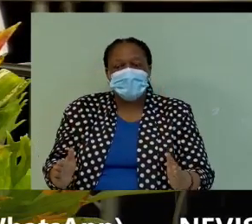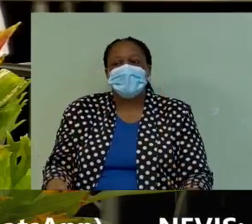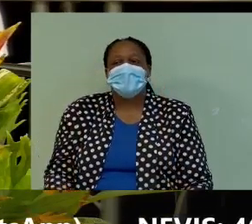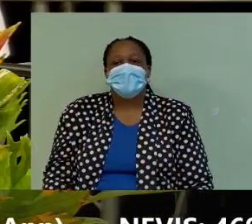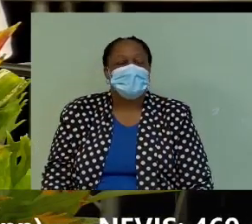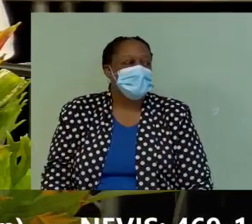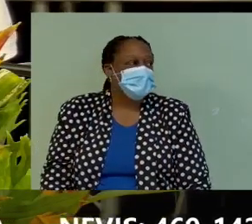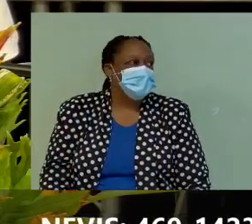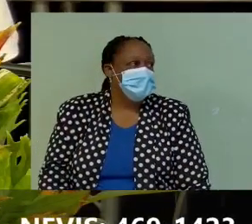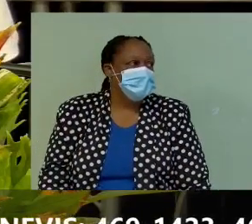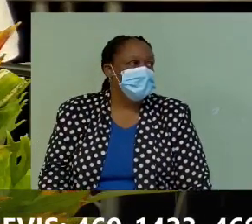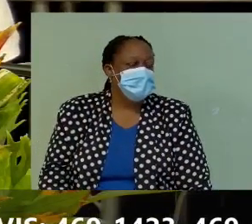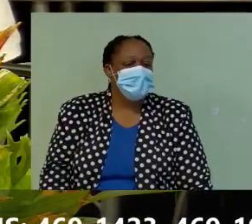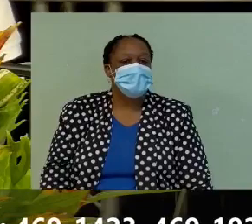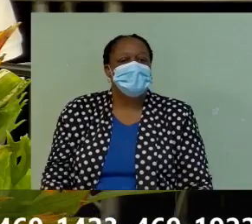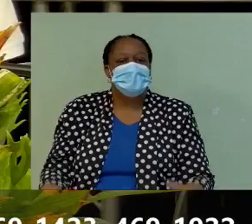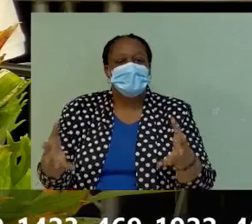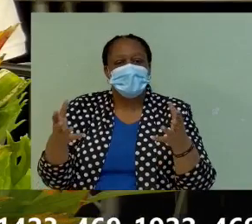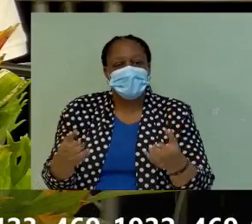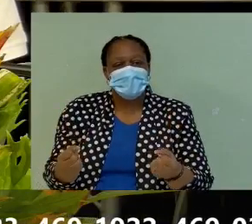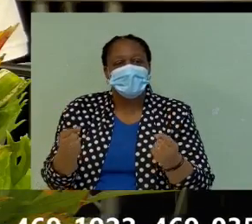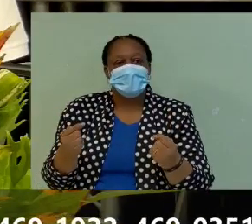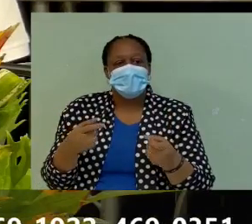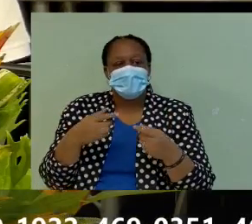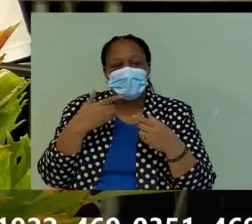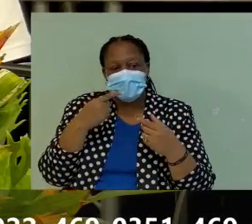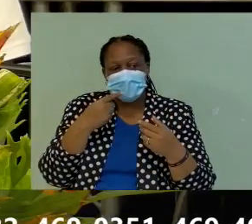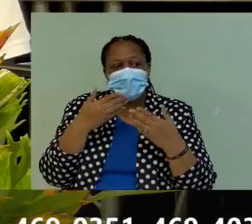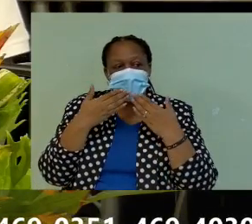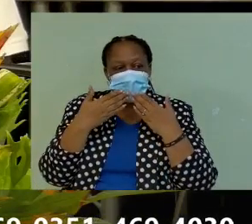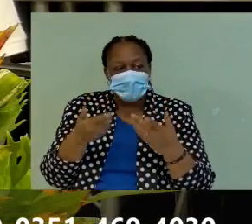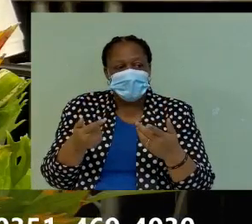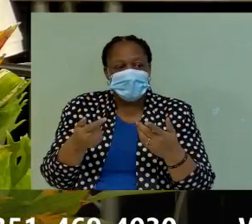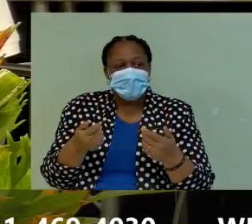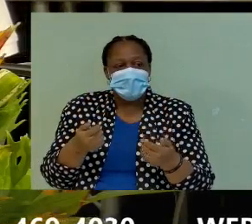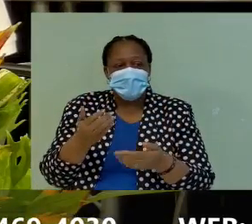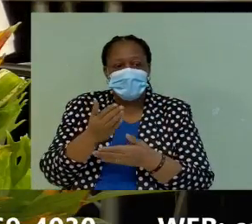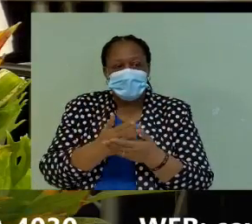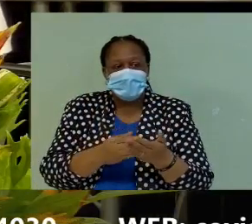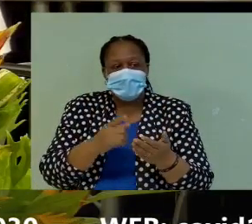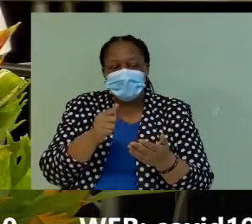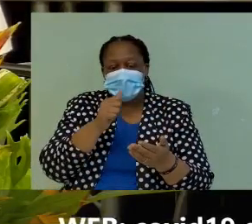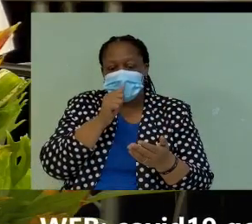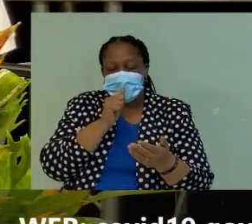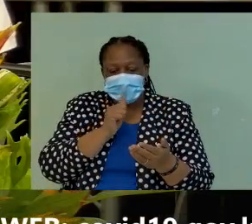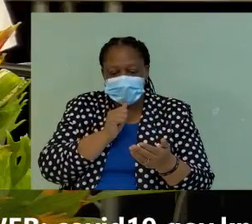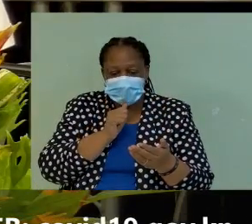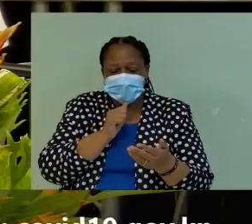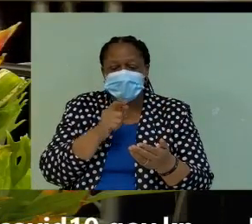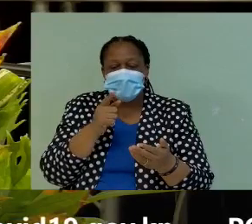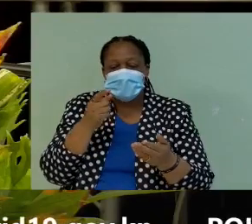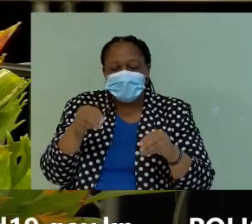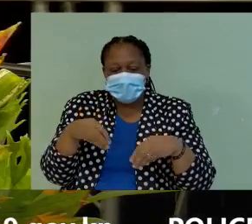I also want to acknowledge a private citizen, corporate citizen that is, who donated